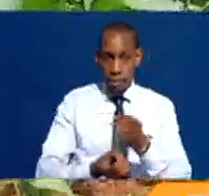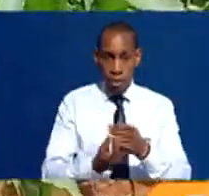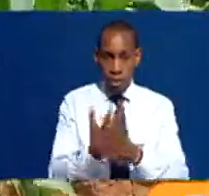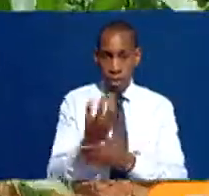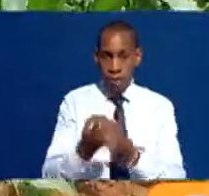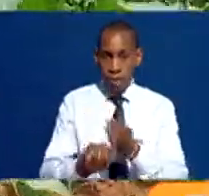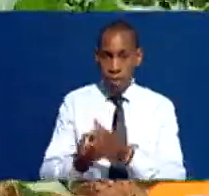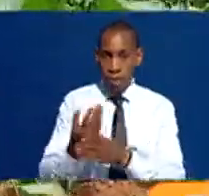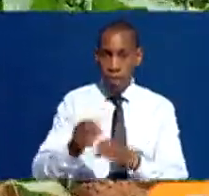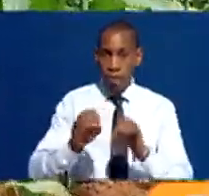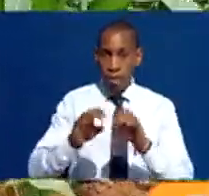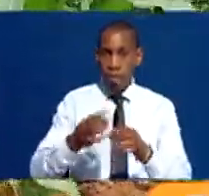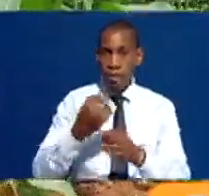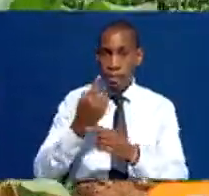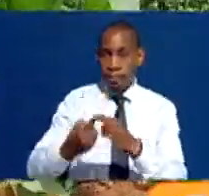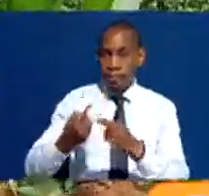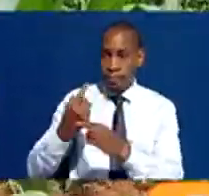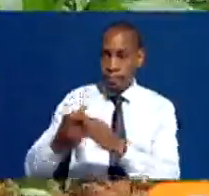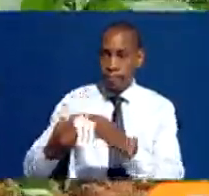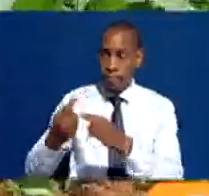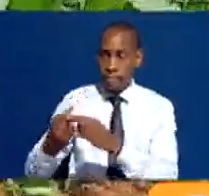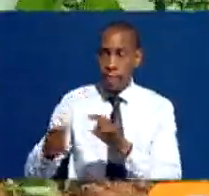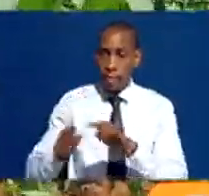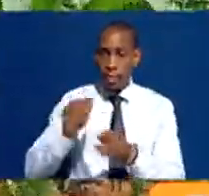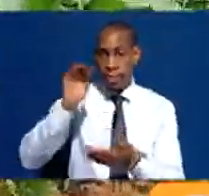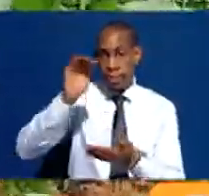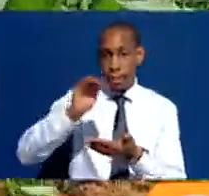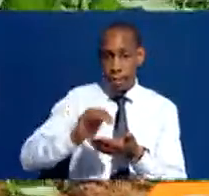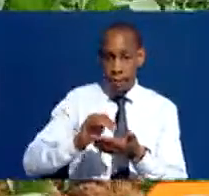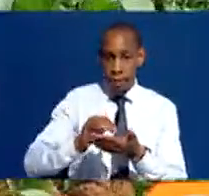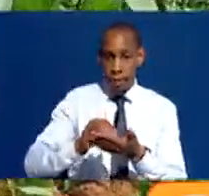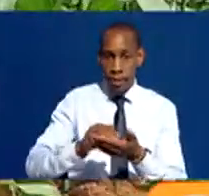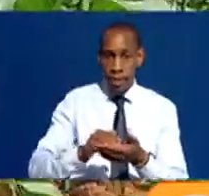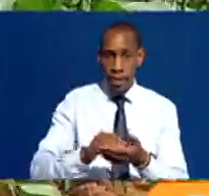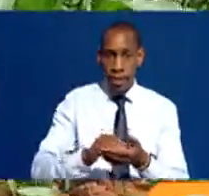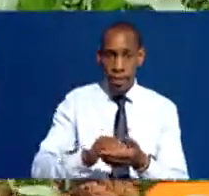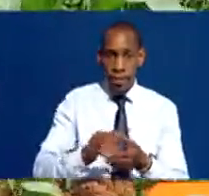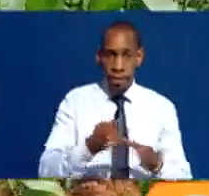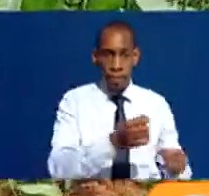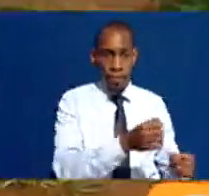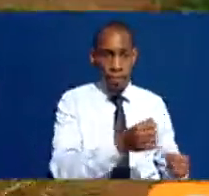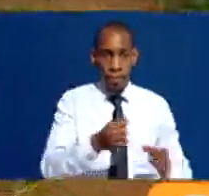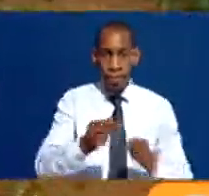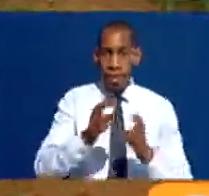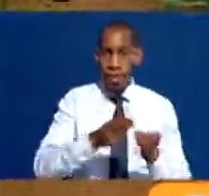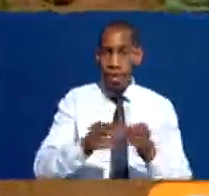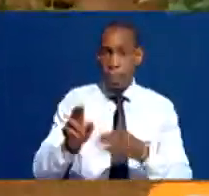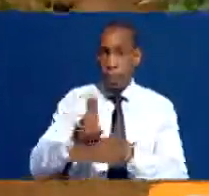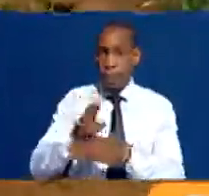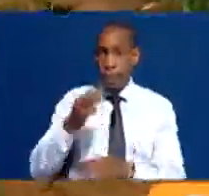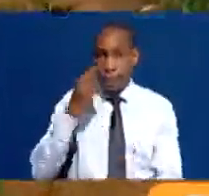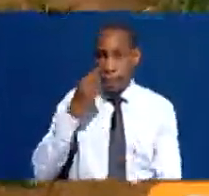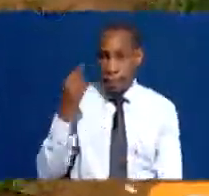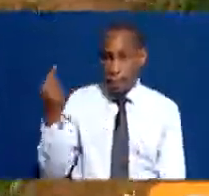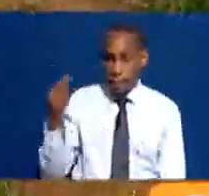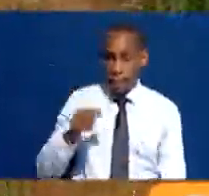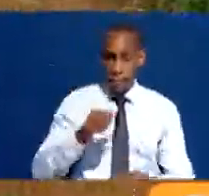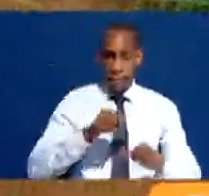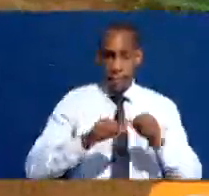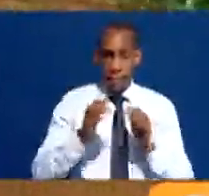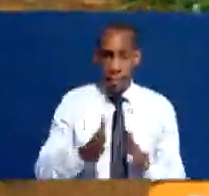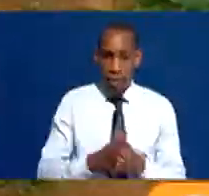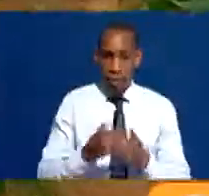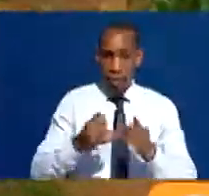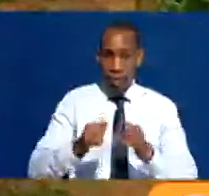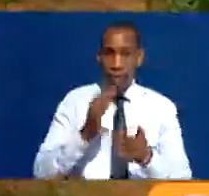lose annually, and also reduce the amount of pesticides we normally use. Here, scientists are testing